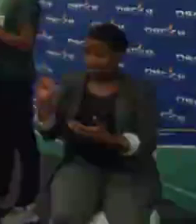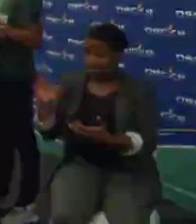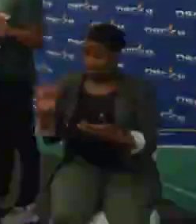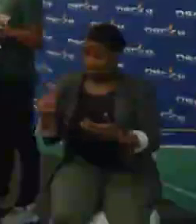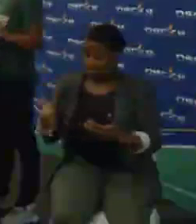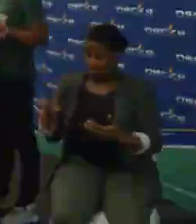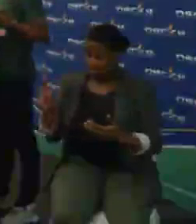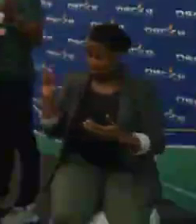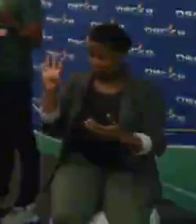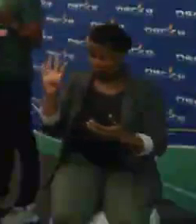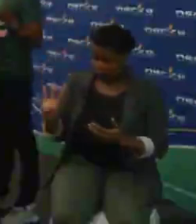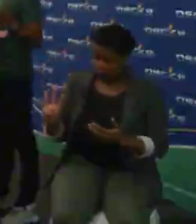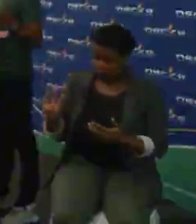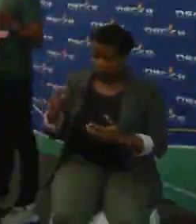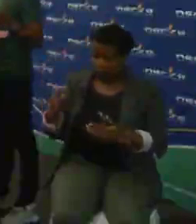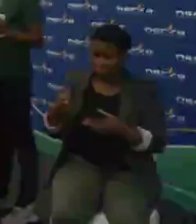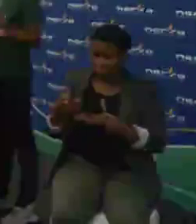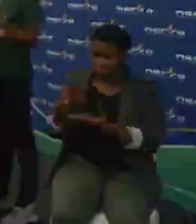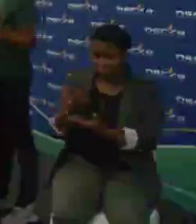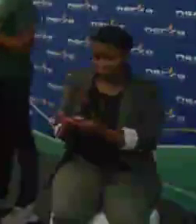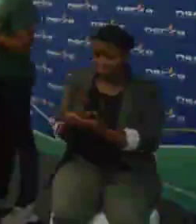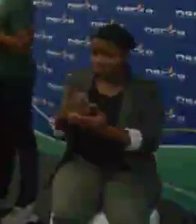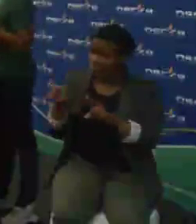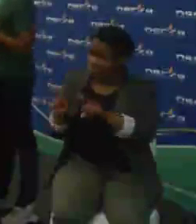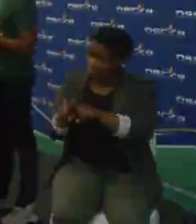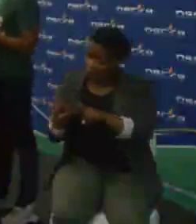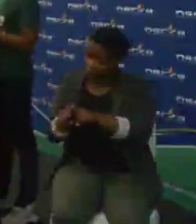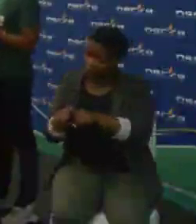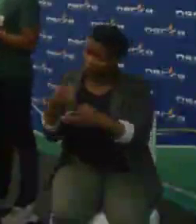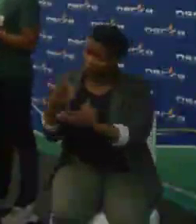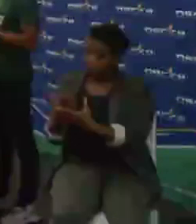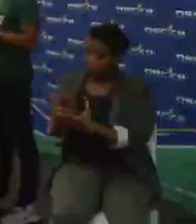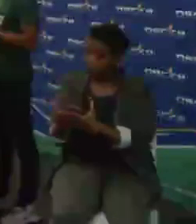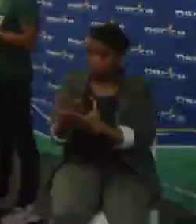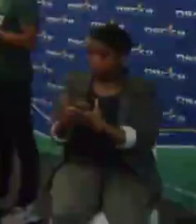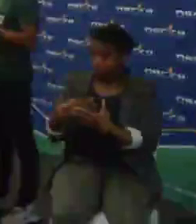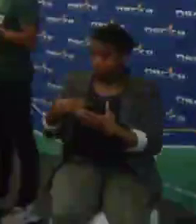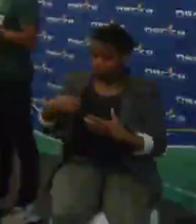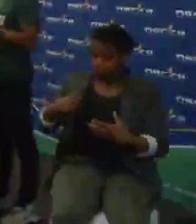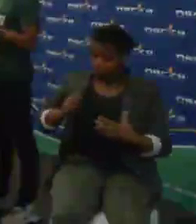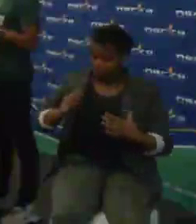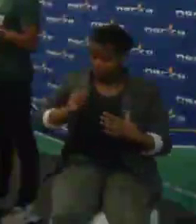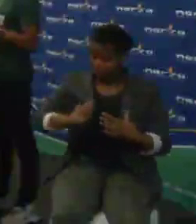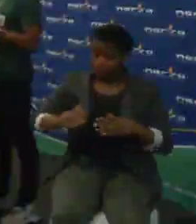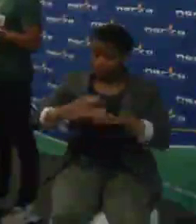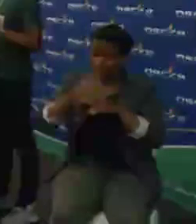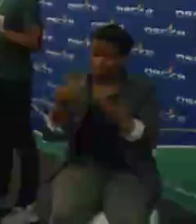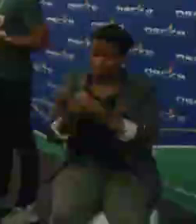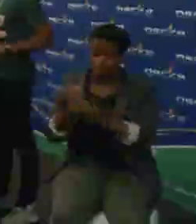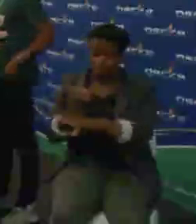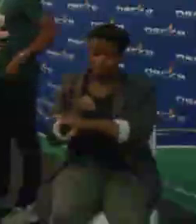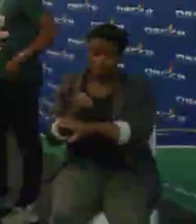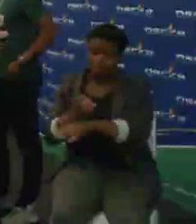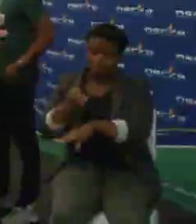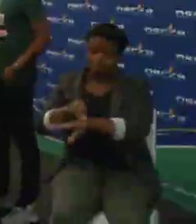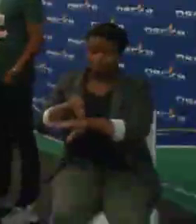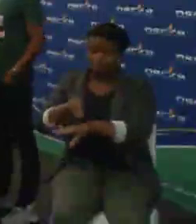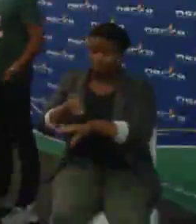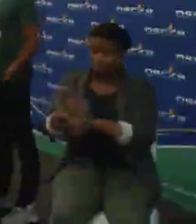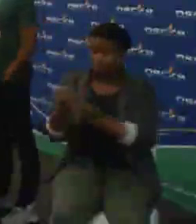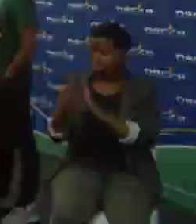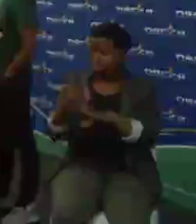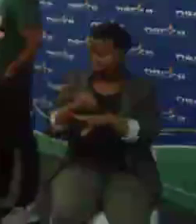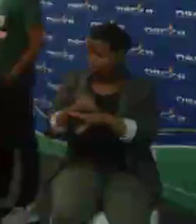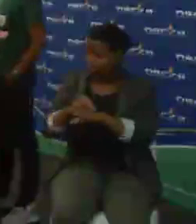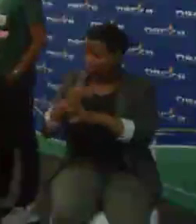MYPD4 is basically the same set of challenges. In fact, when you look at the economic challenges context, it's more or